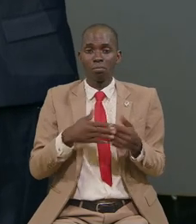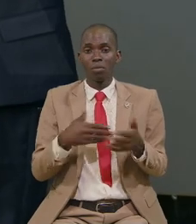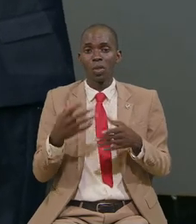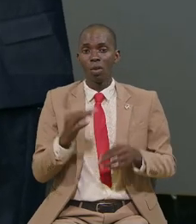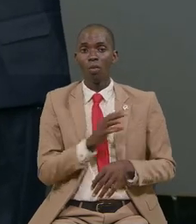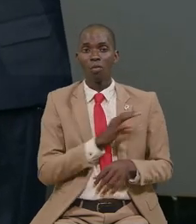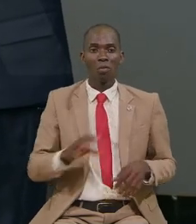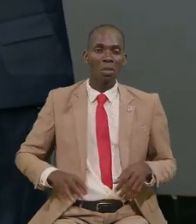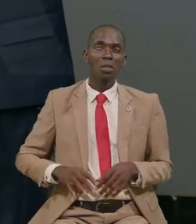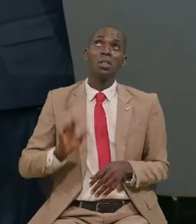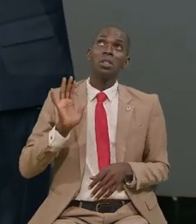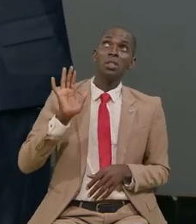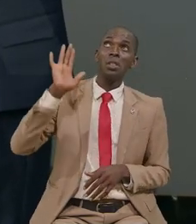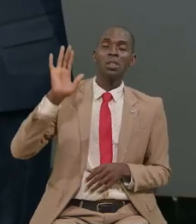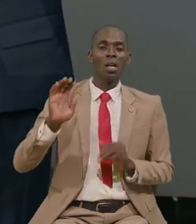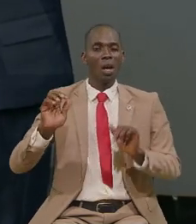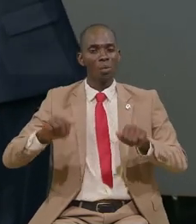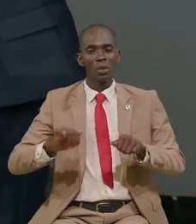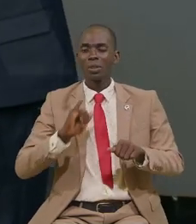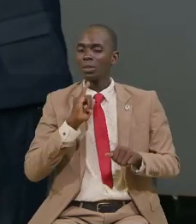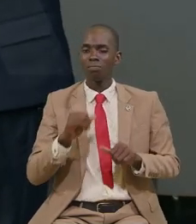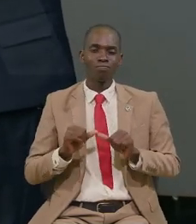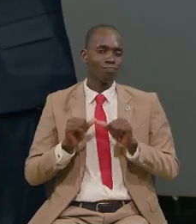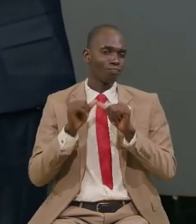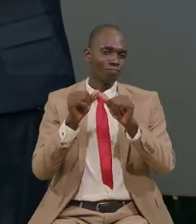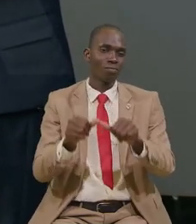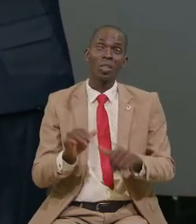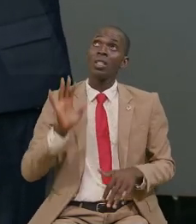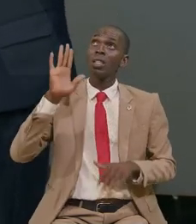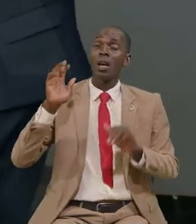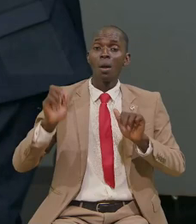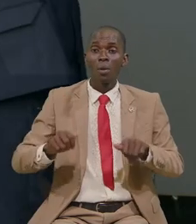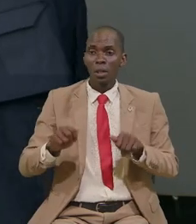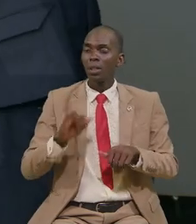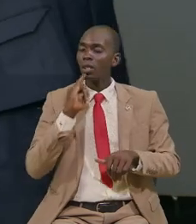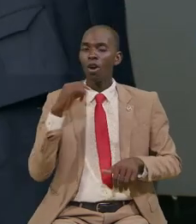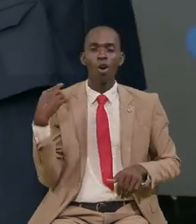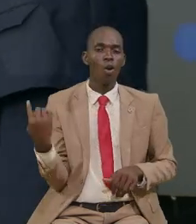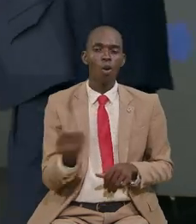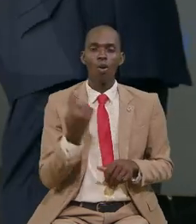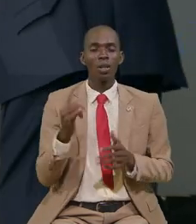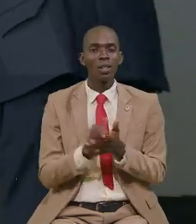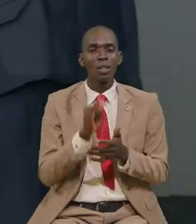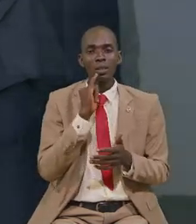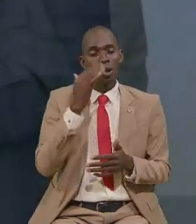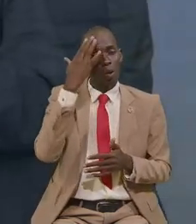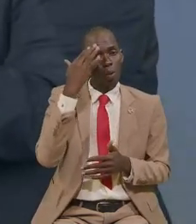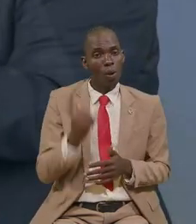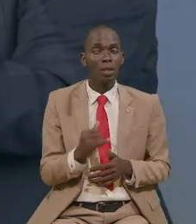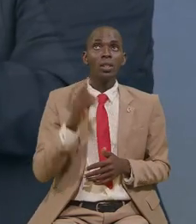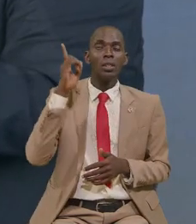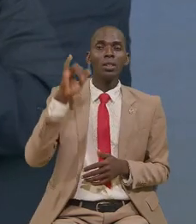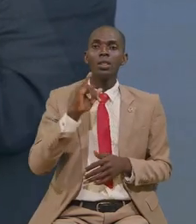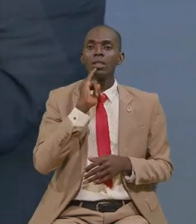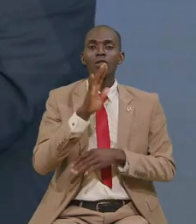his ability is perpetual. His ability is always. That's why he's referred to as